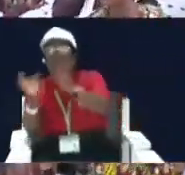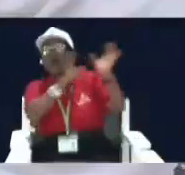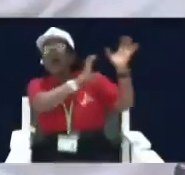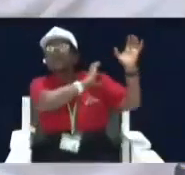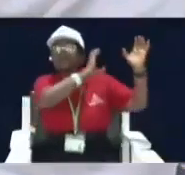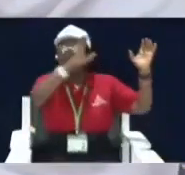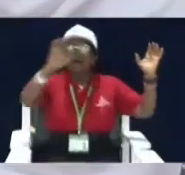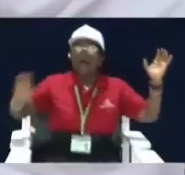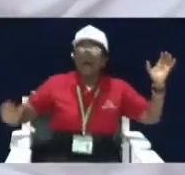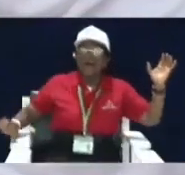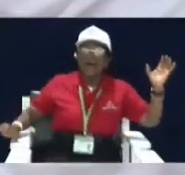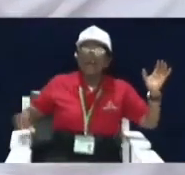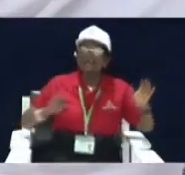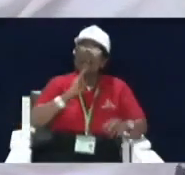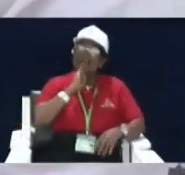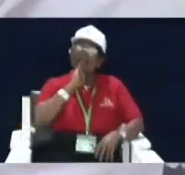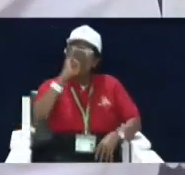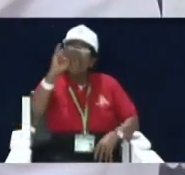that Jesus